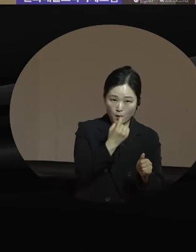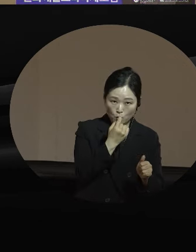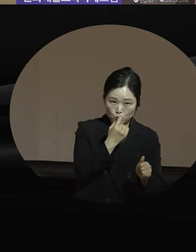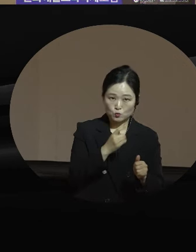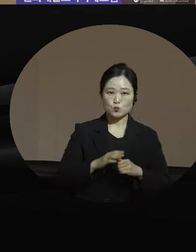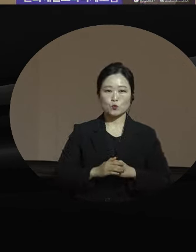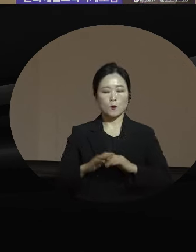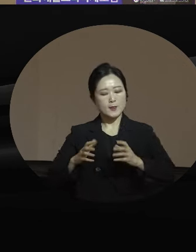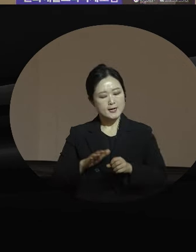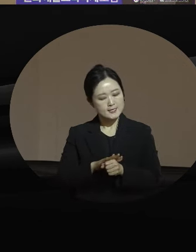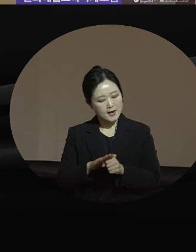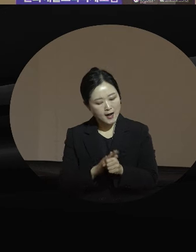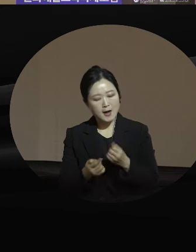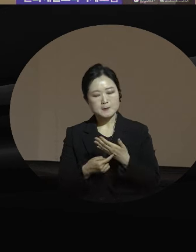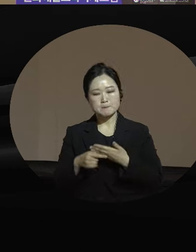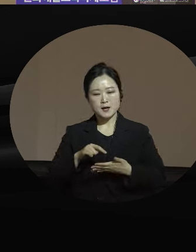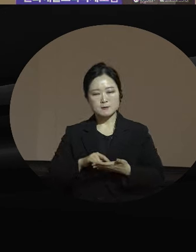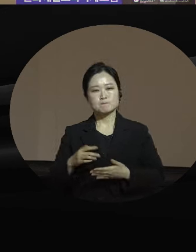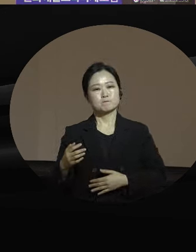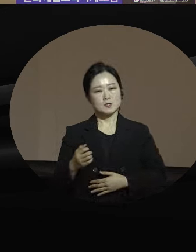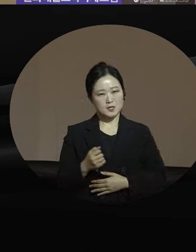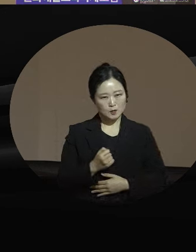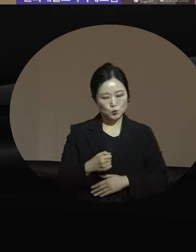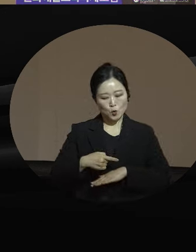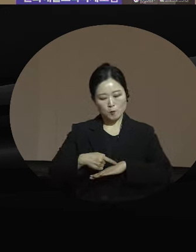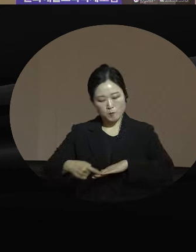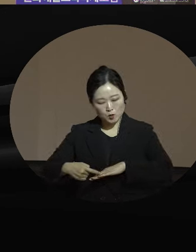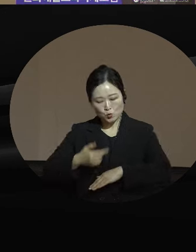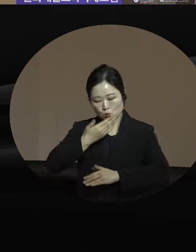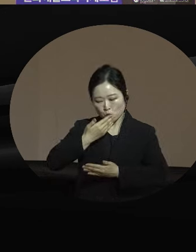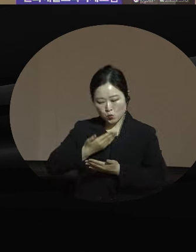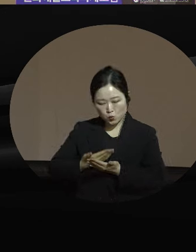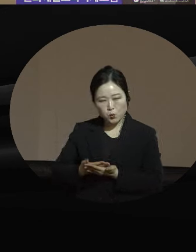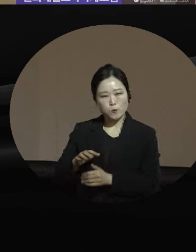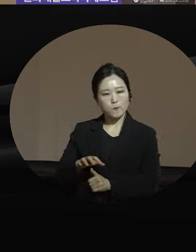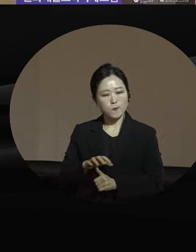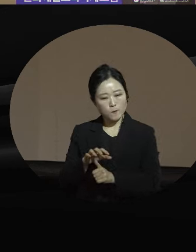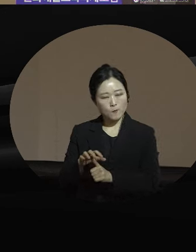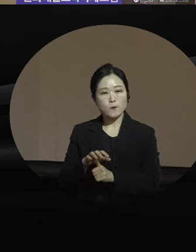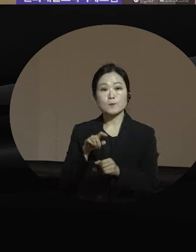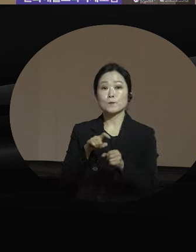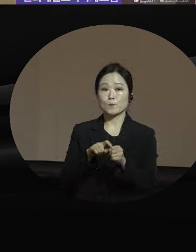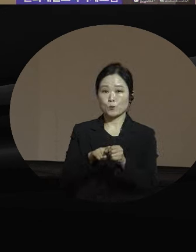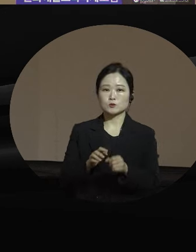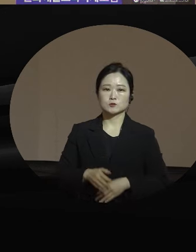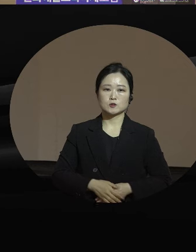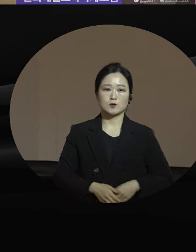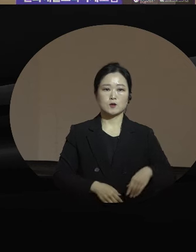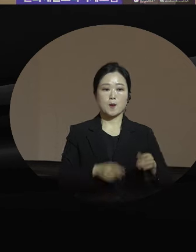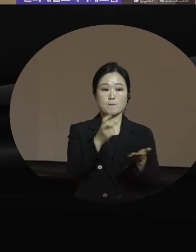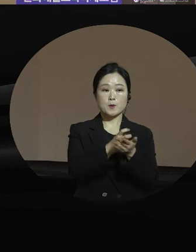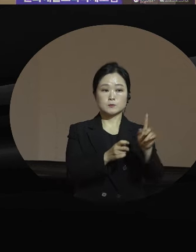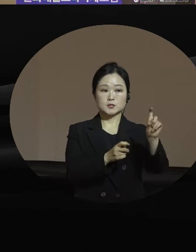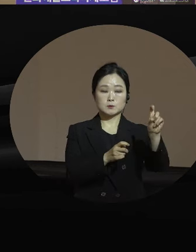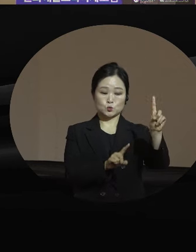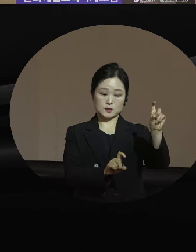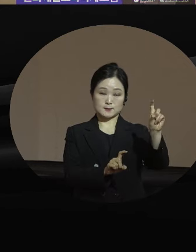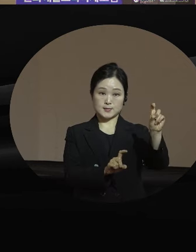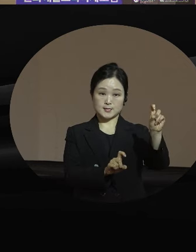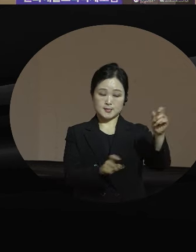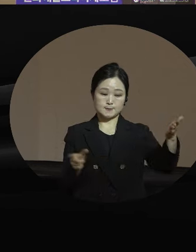abilities to cherish, respect, and protect national cultural values. Also, it states that